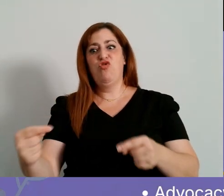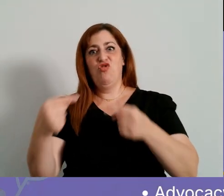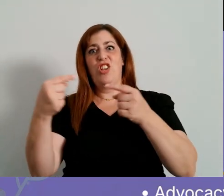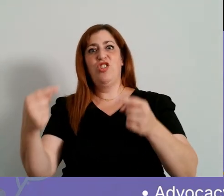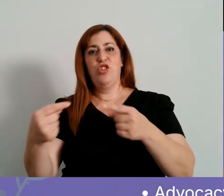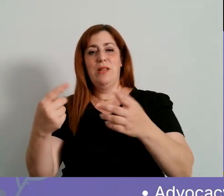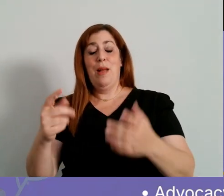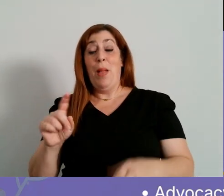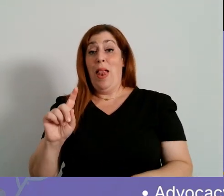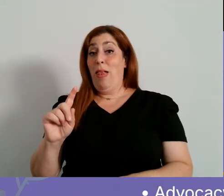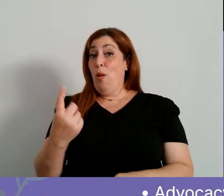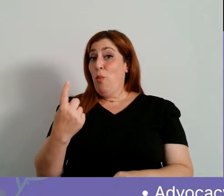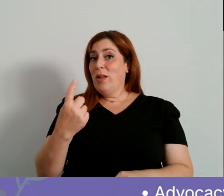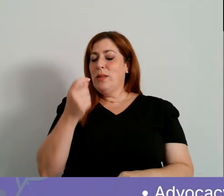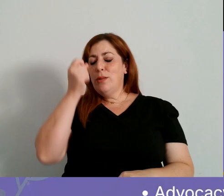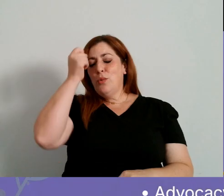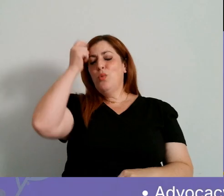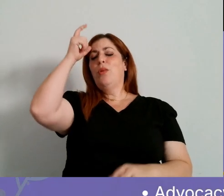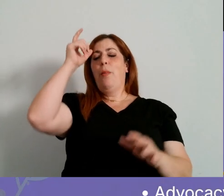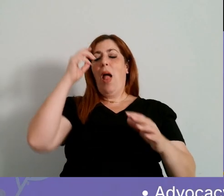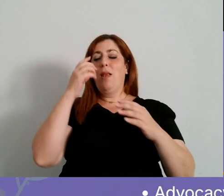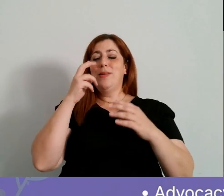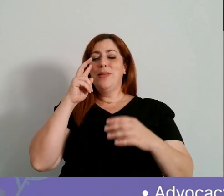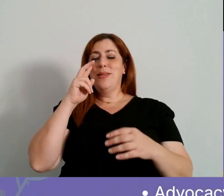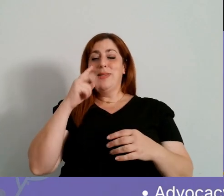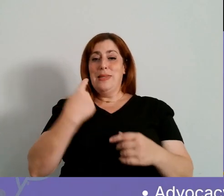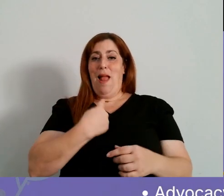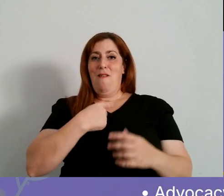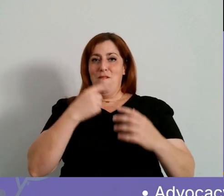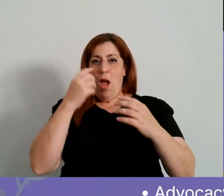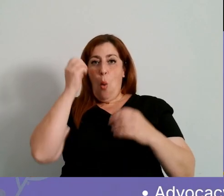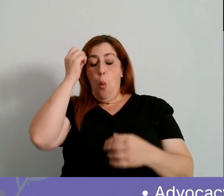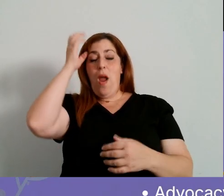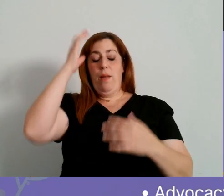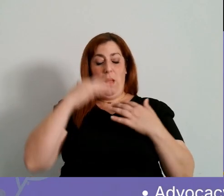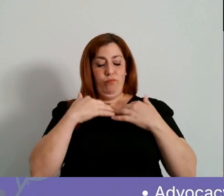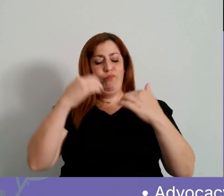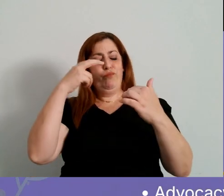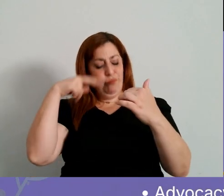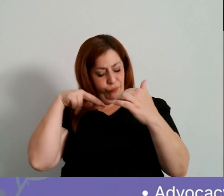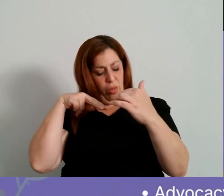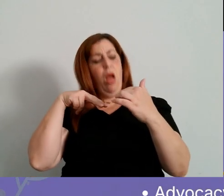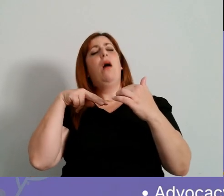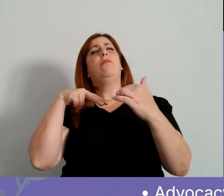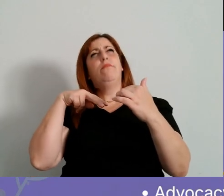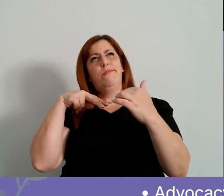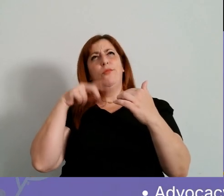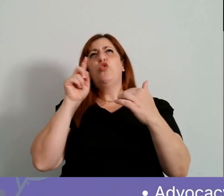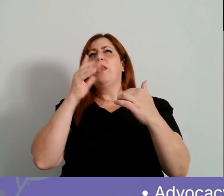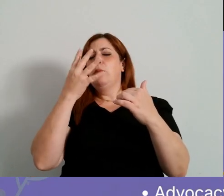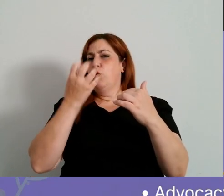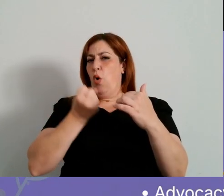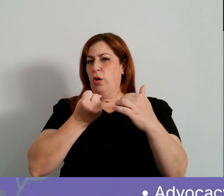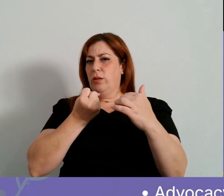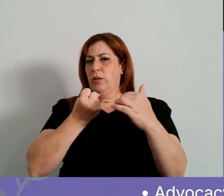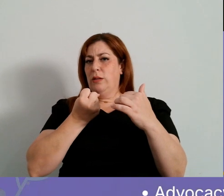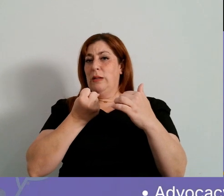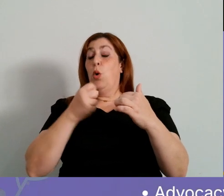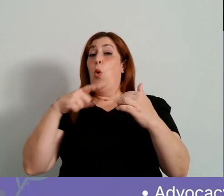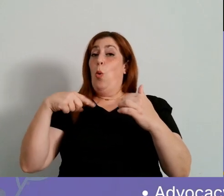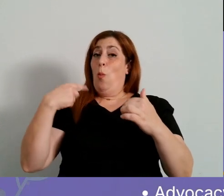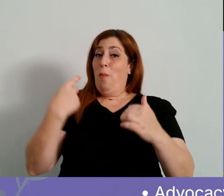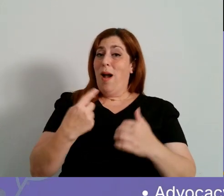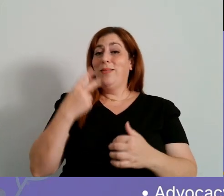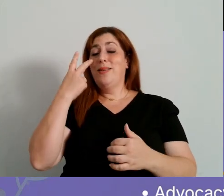know yourself, and then you need to be able to assess the situation that you are in. You